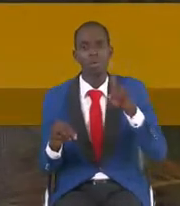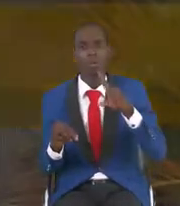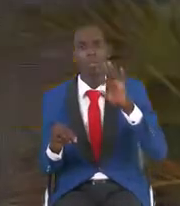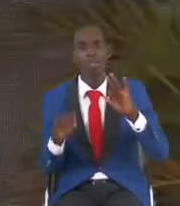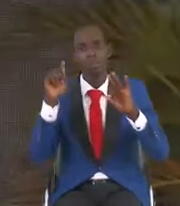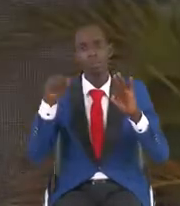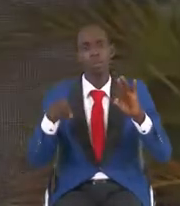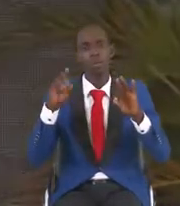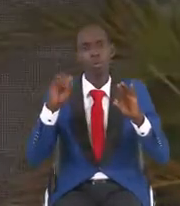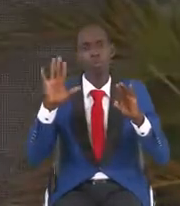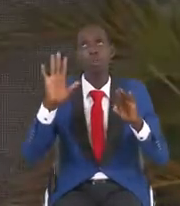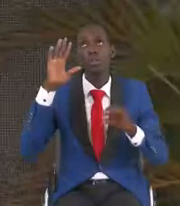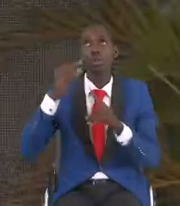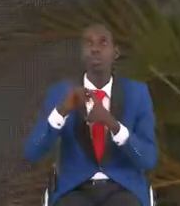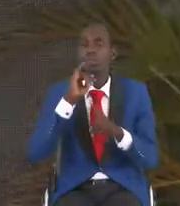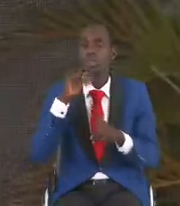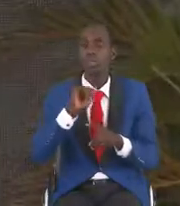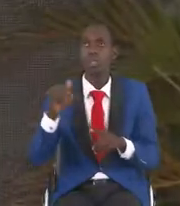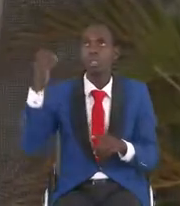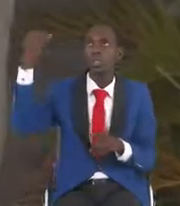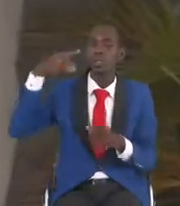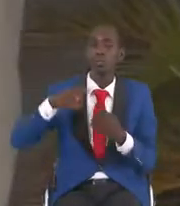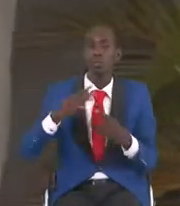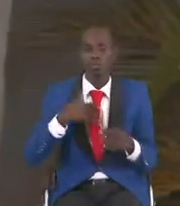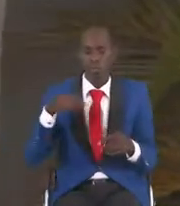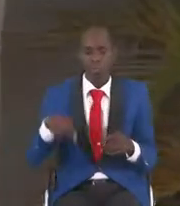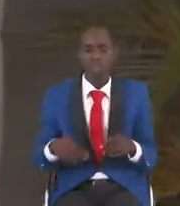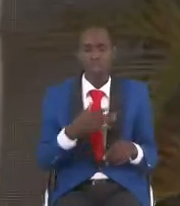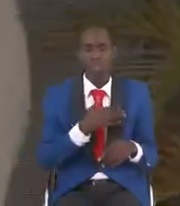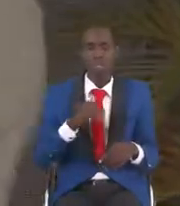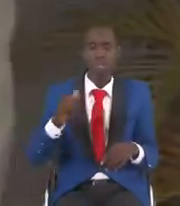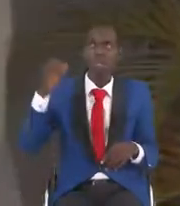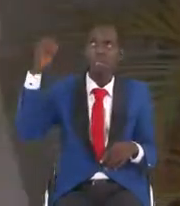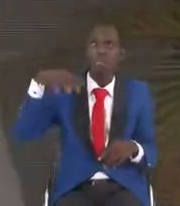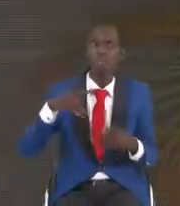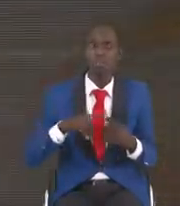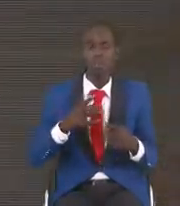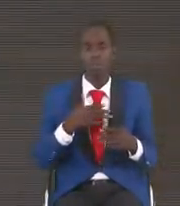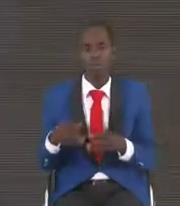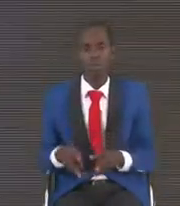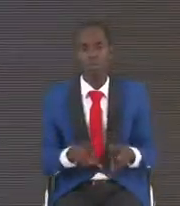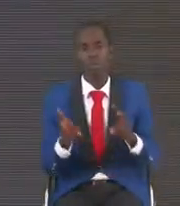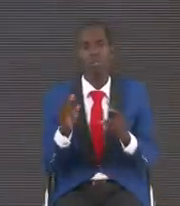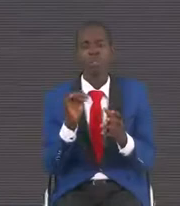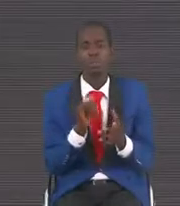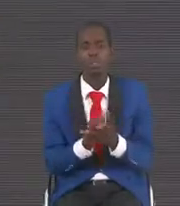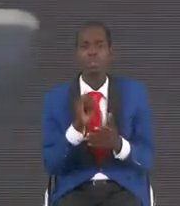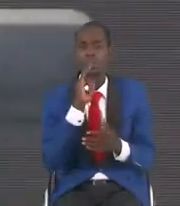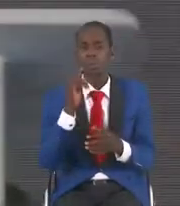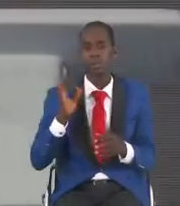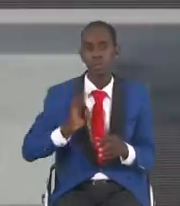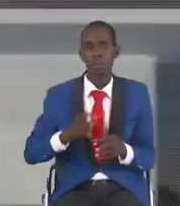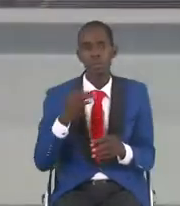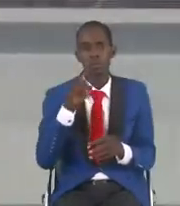is a lamp unto my feet and a light unto my path. That's the benefit of looking at